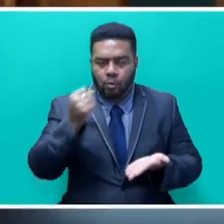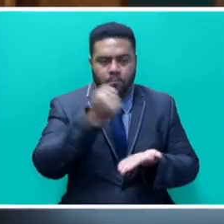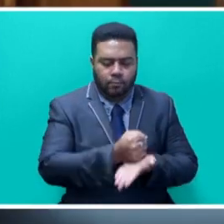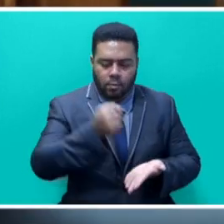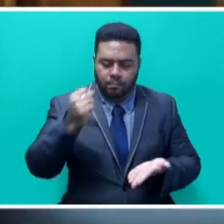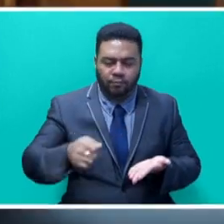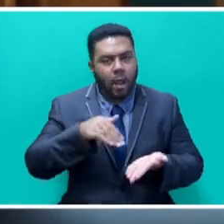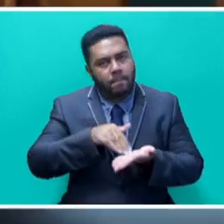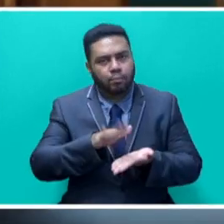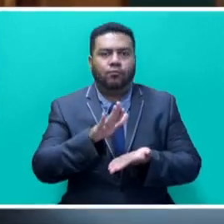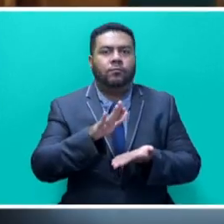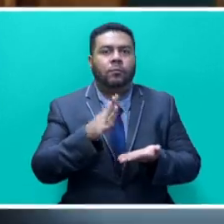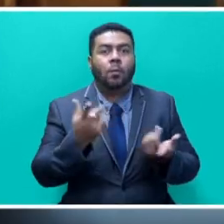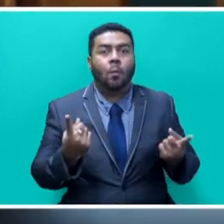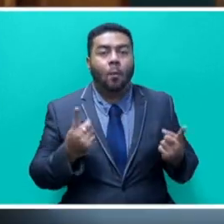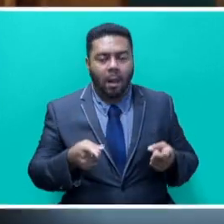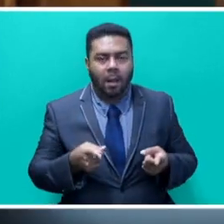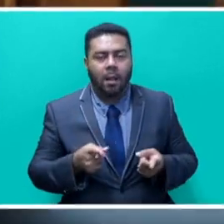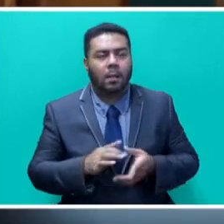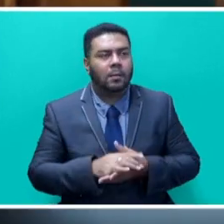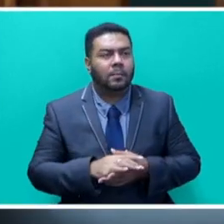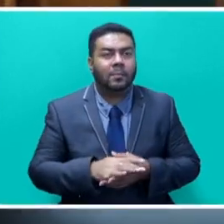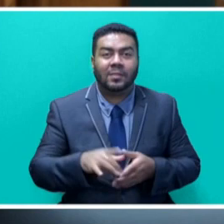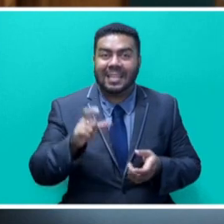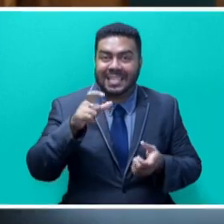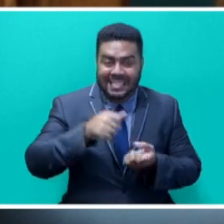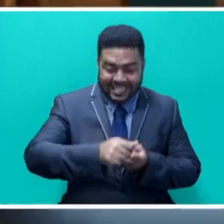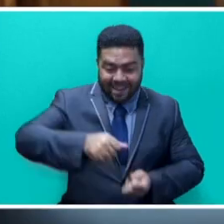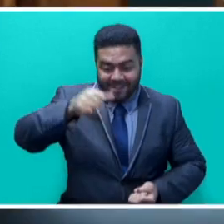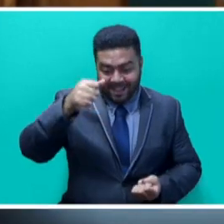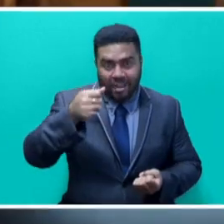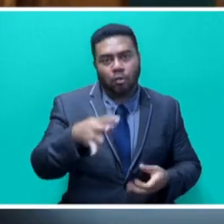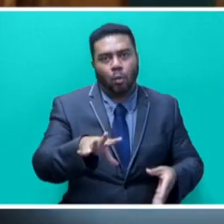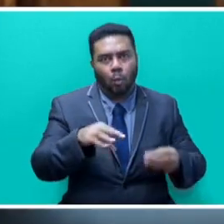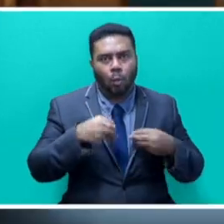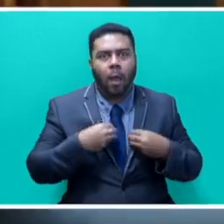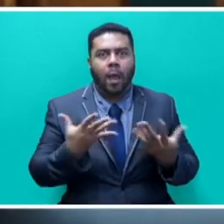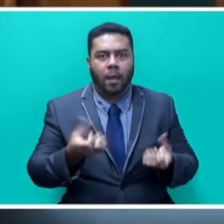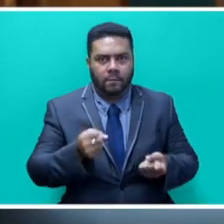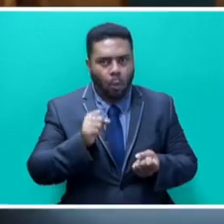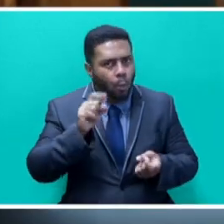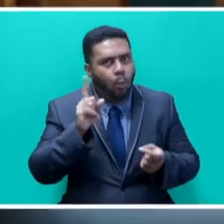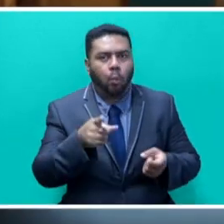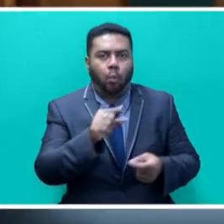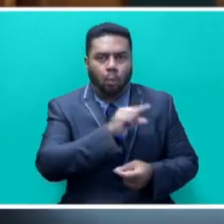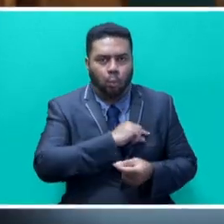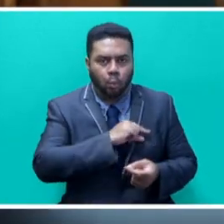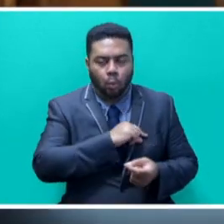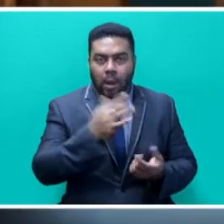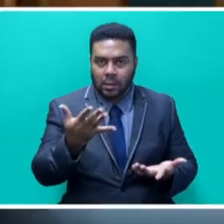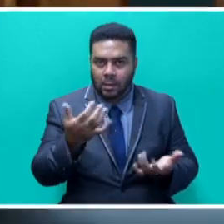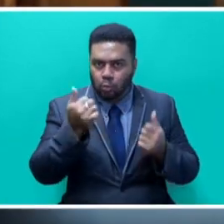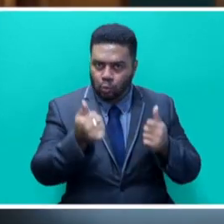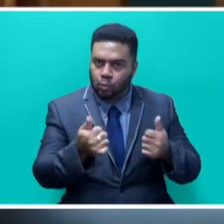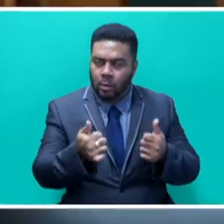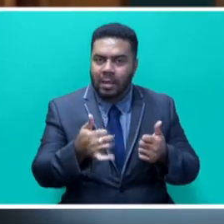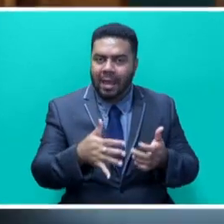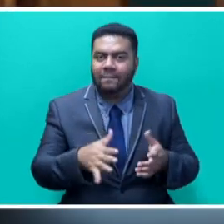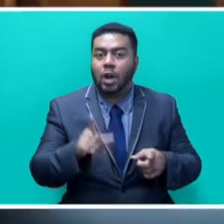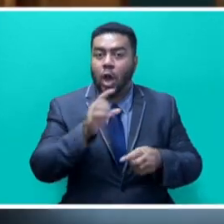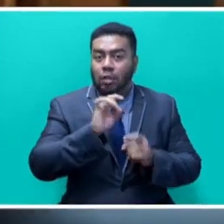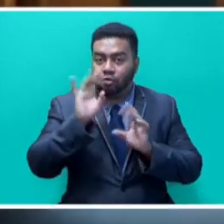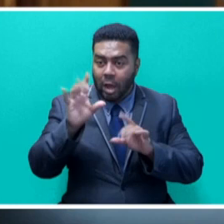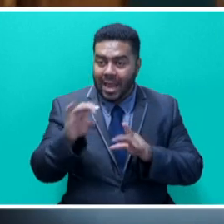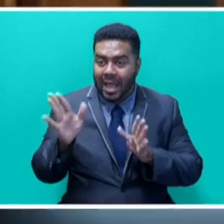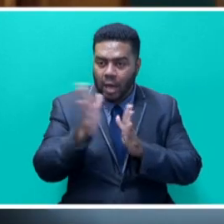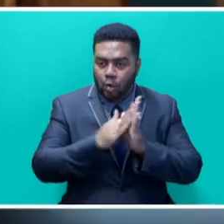experiences. Certification has given Fiji pine access to niche markets in Japan, in Australia, New Zealand, China,